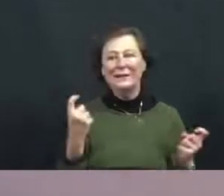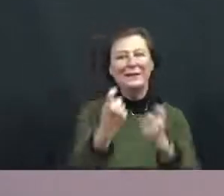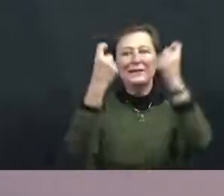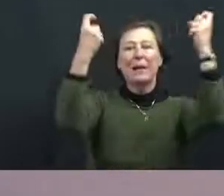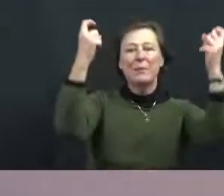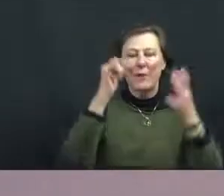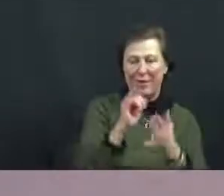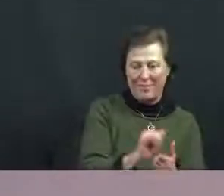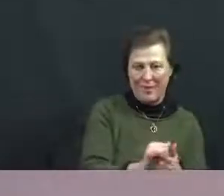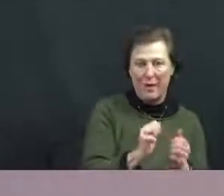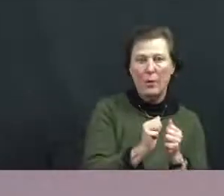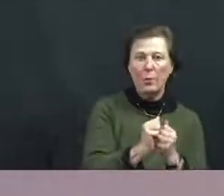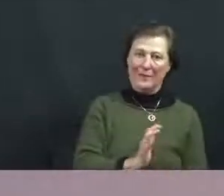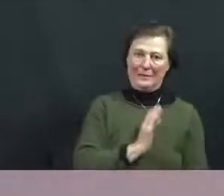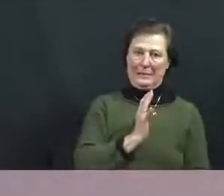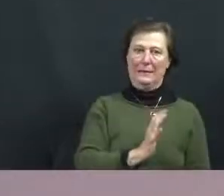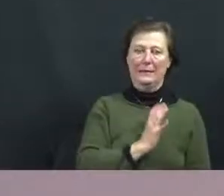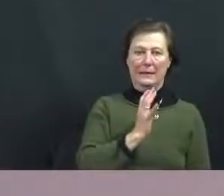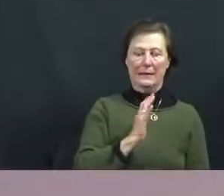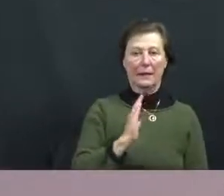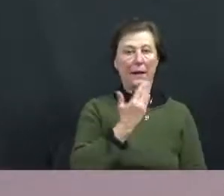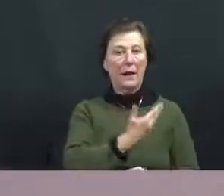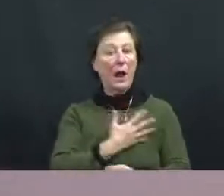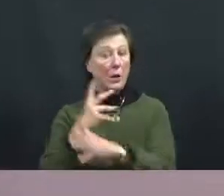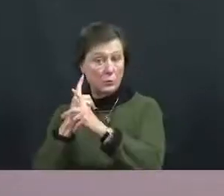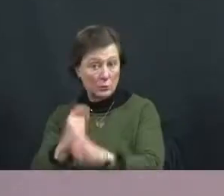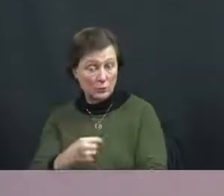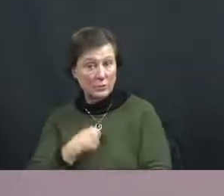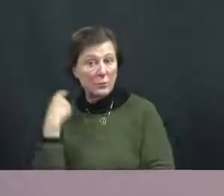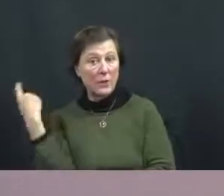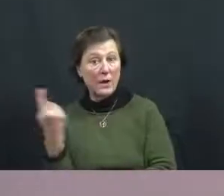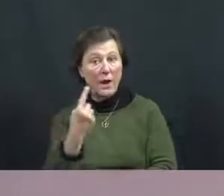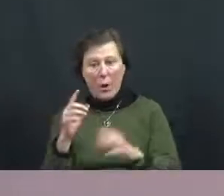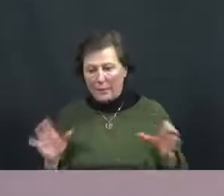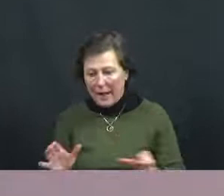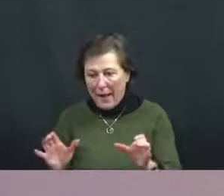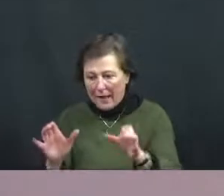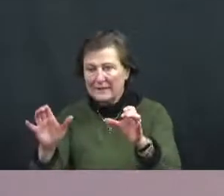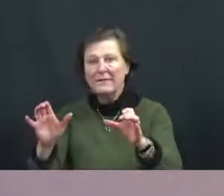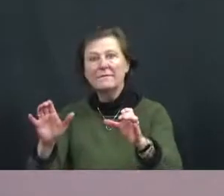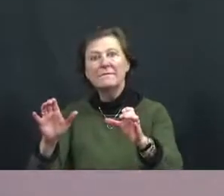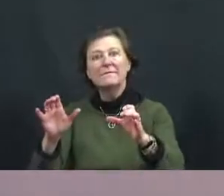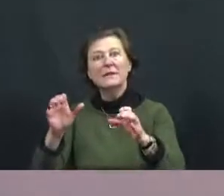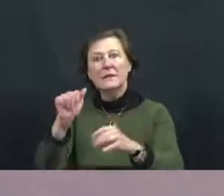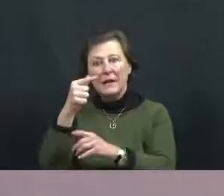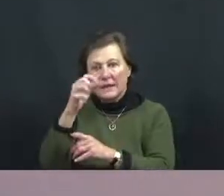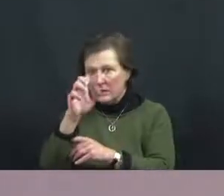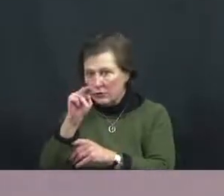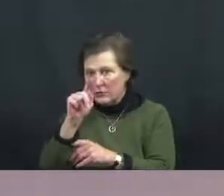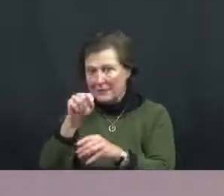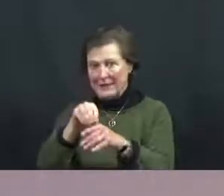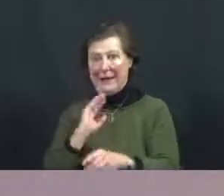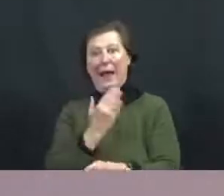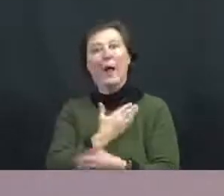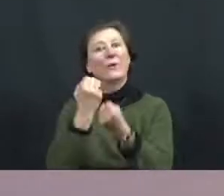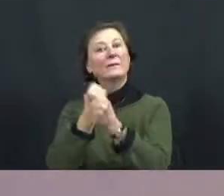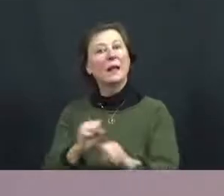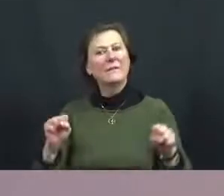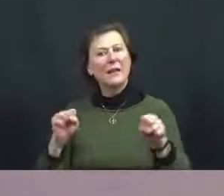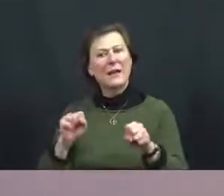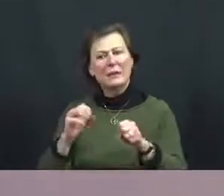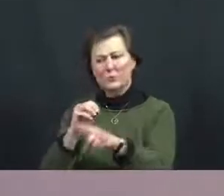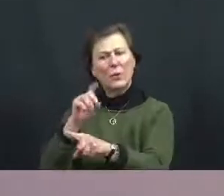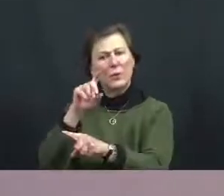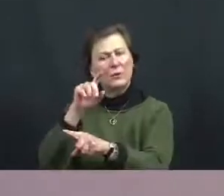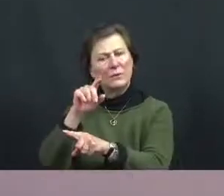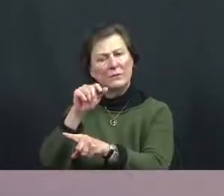dignity. In our tradition, we are always active agents in our own salvation. And so why, she